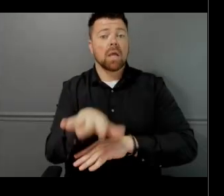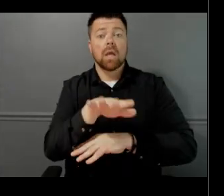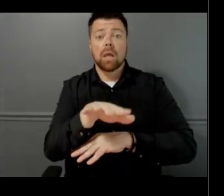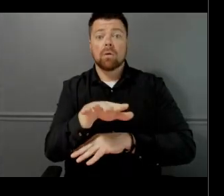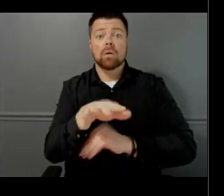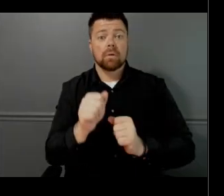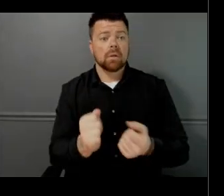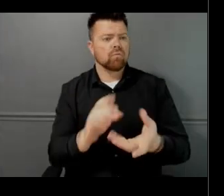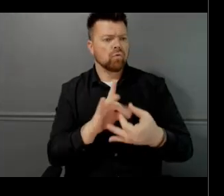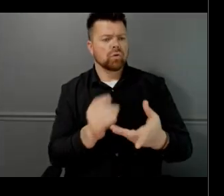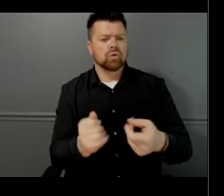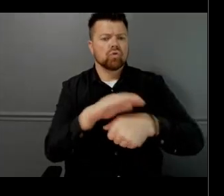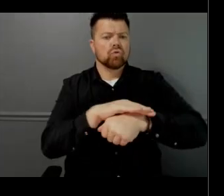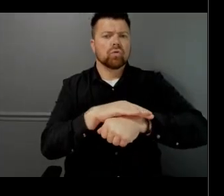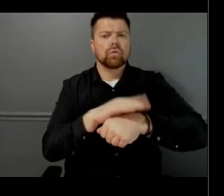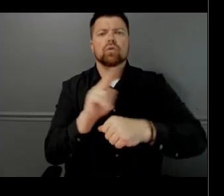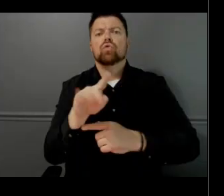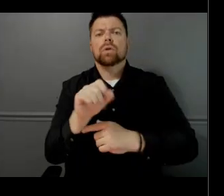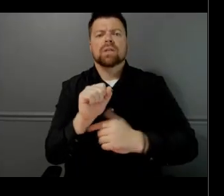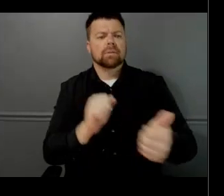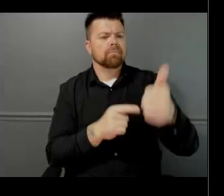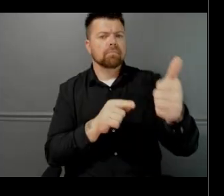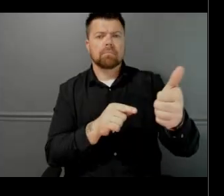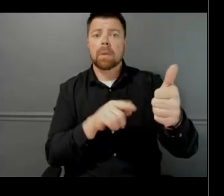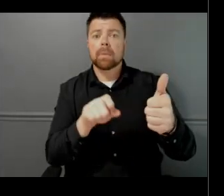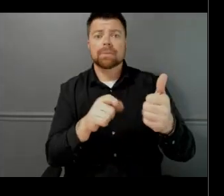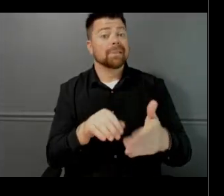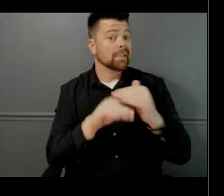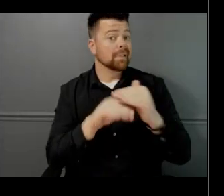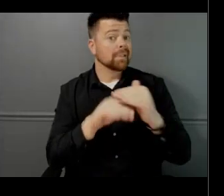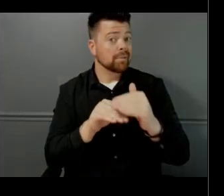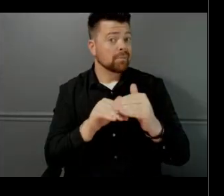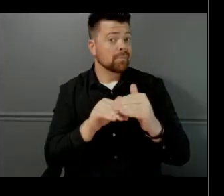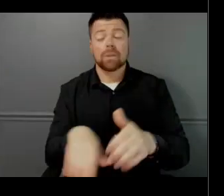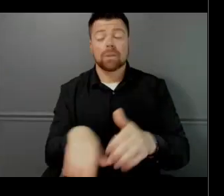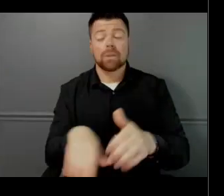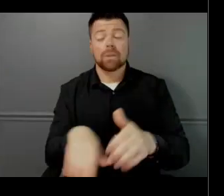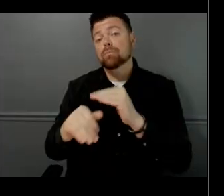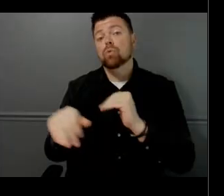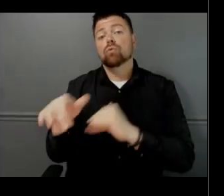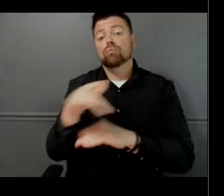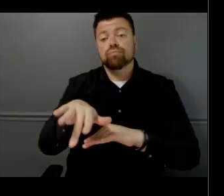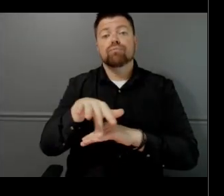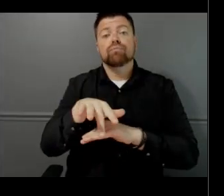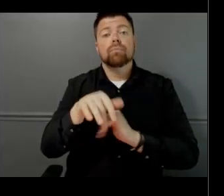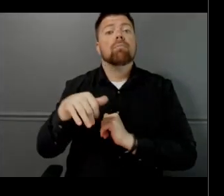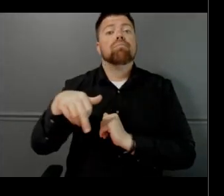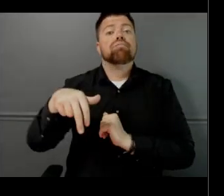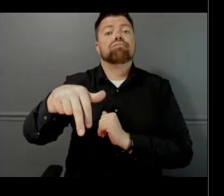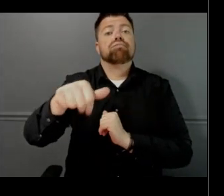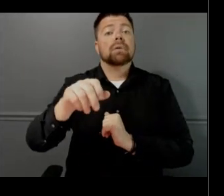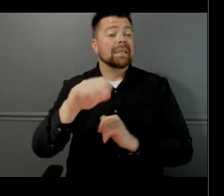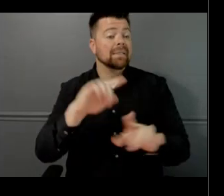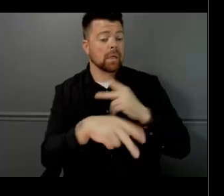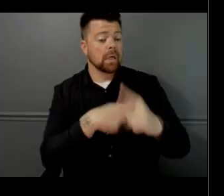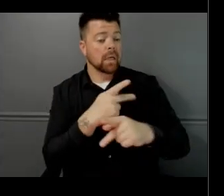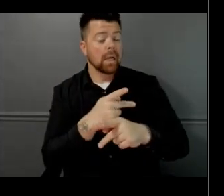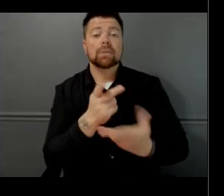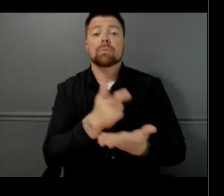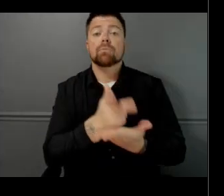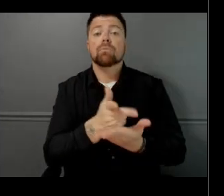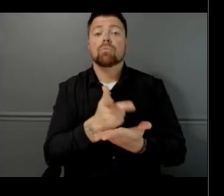dwelling units must be accessible, and they must be on an accessible route. If different types of parking are offered, such